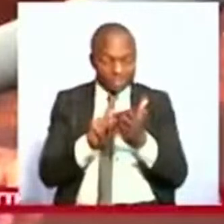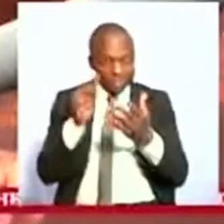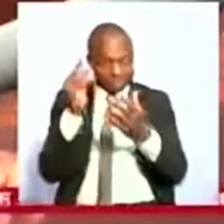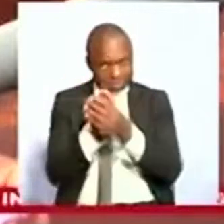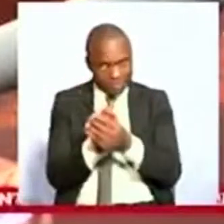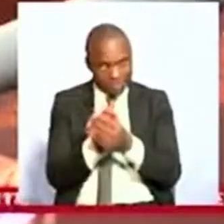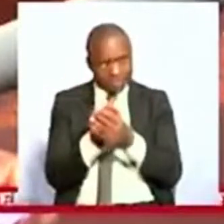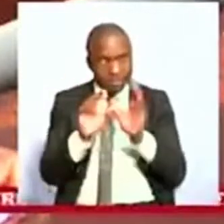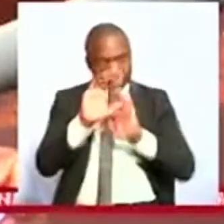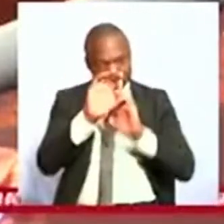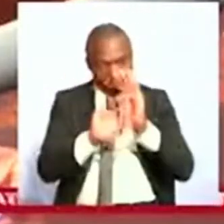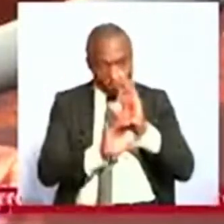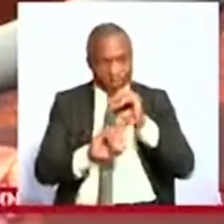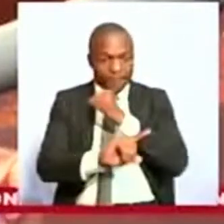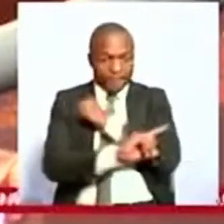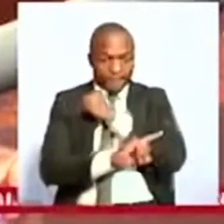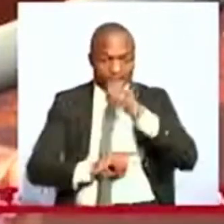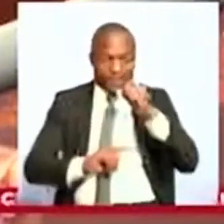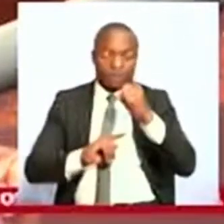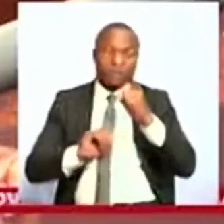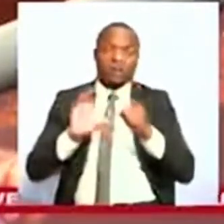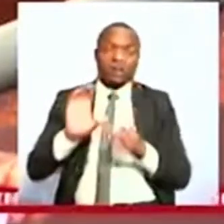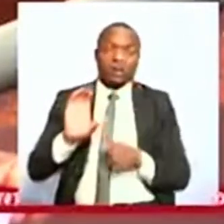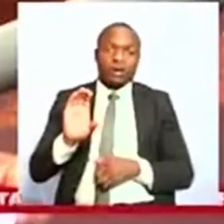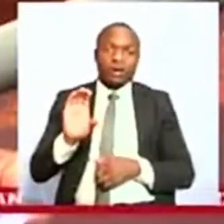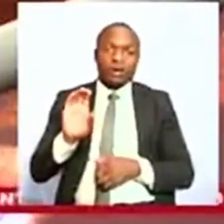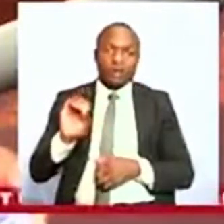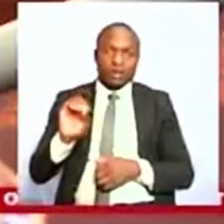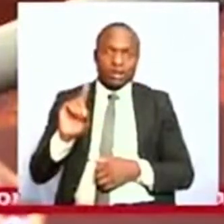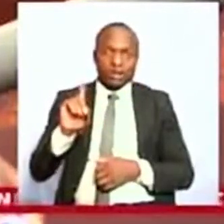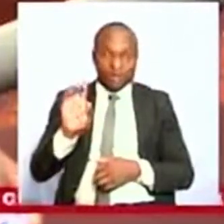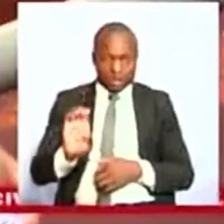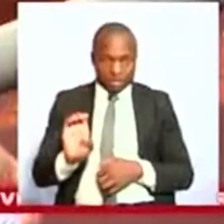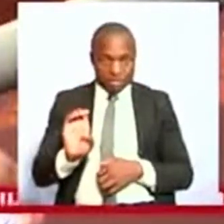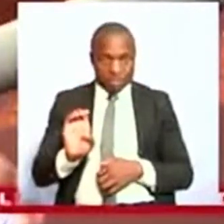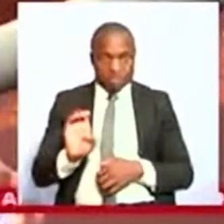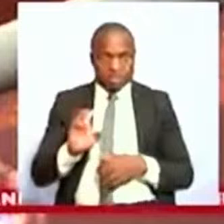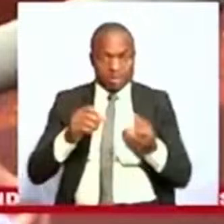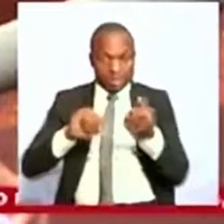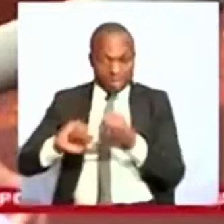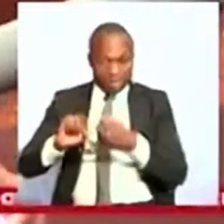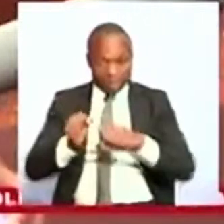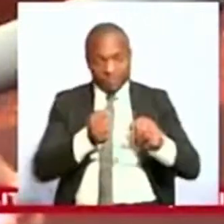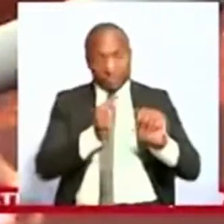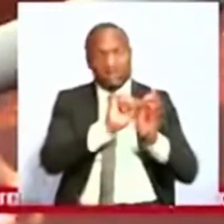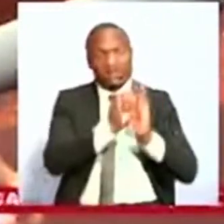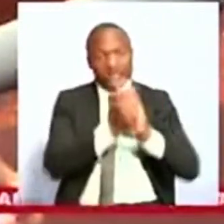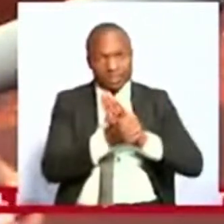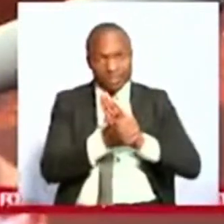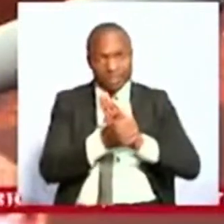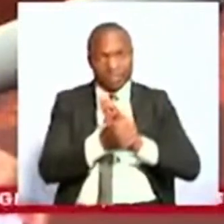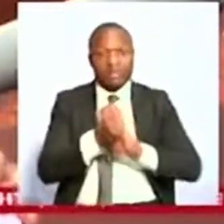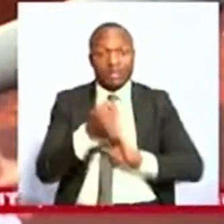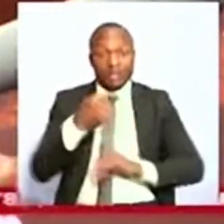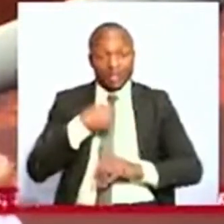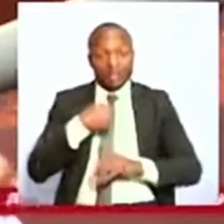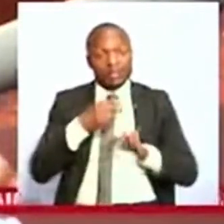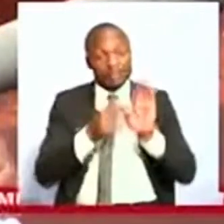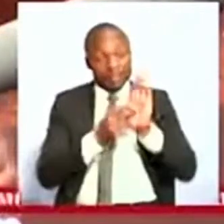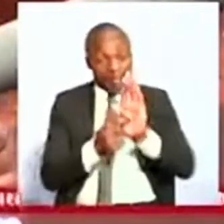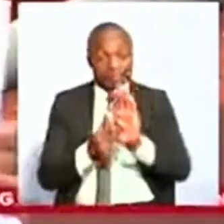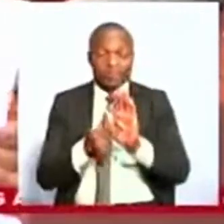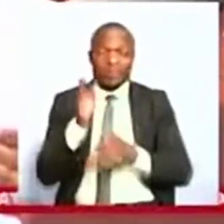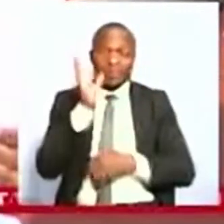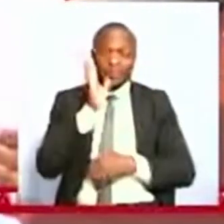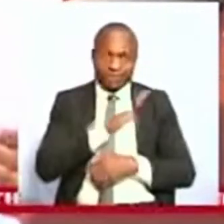the Constitution, the Penal Code, the Criminal Procedure Code, and the Defense Act. As I had indicated